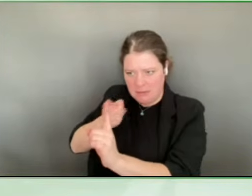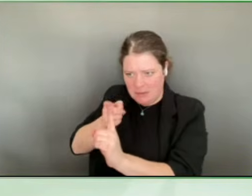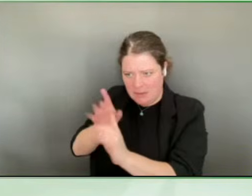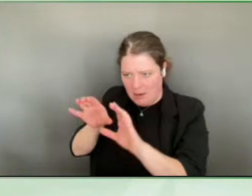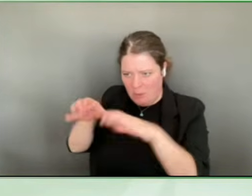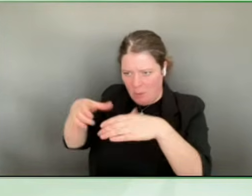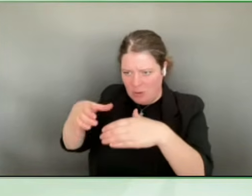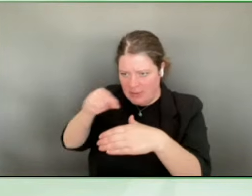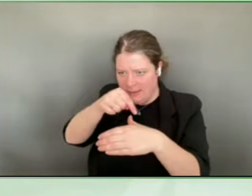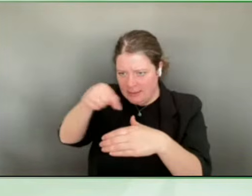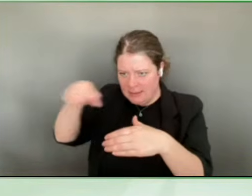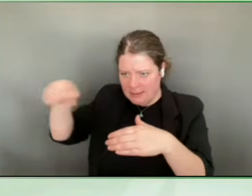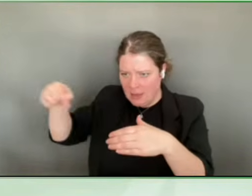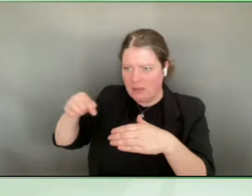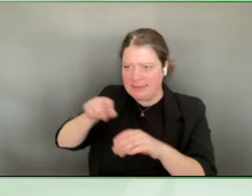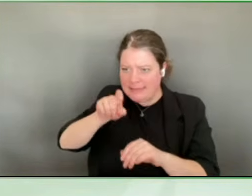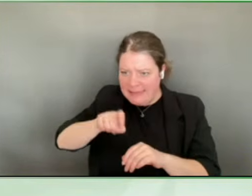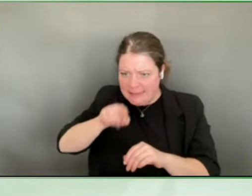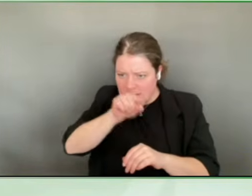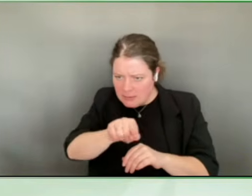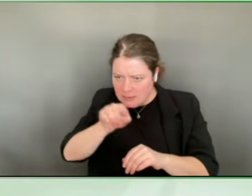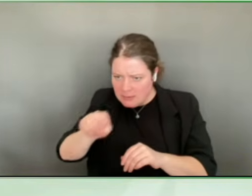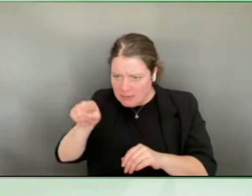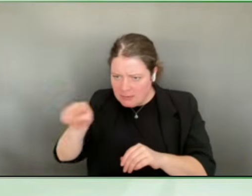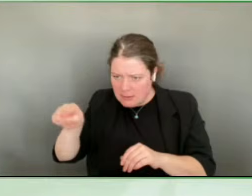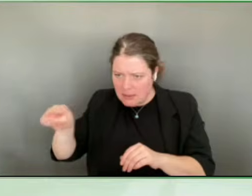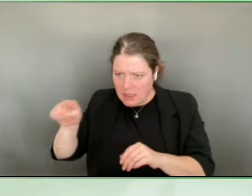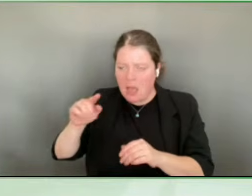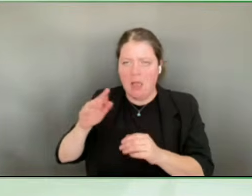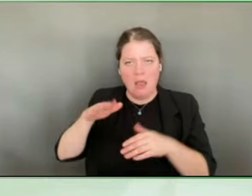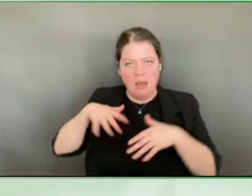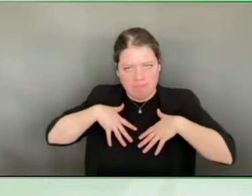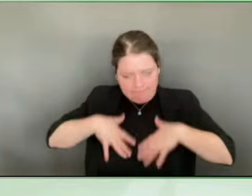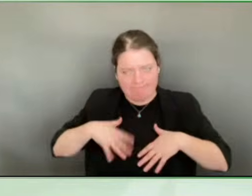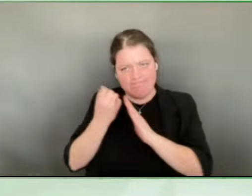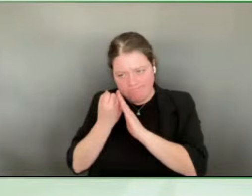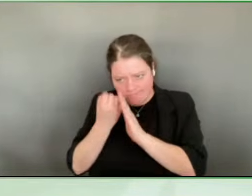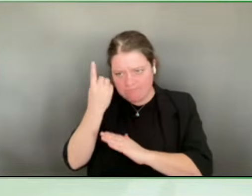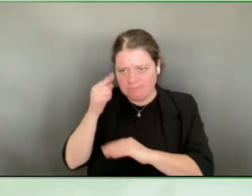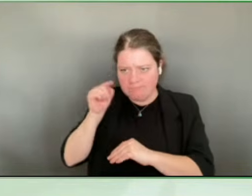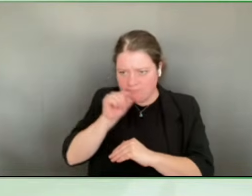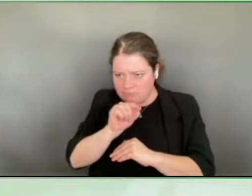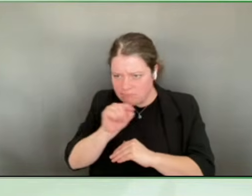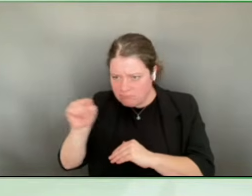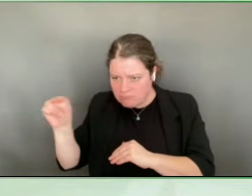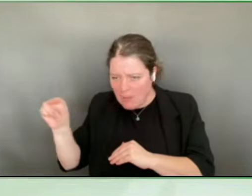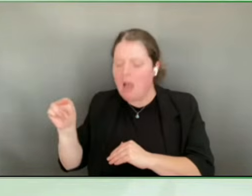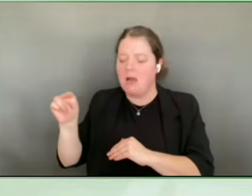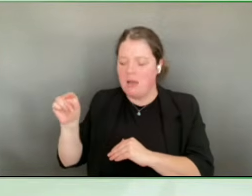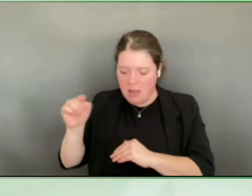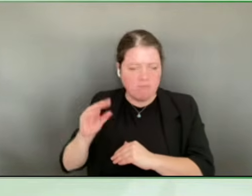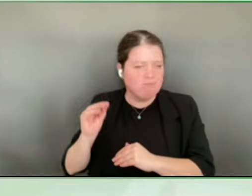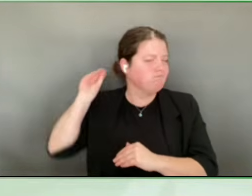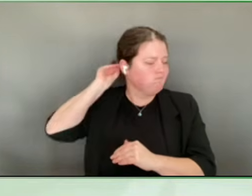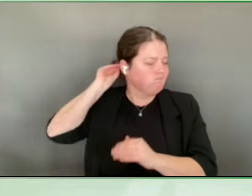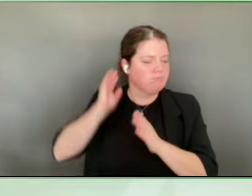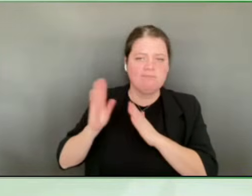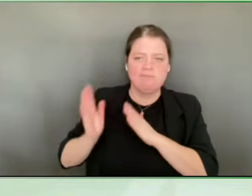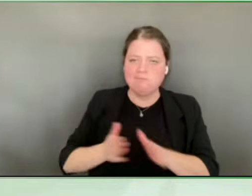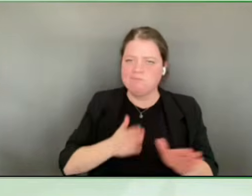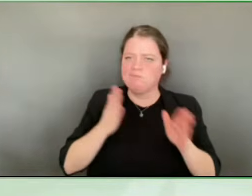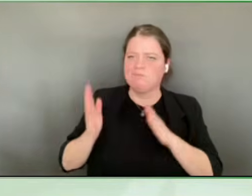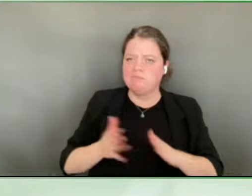person's needs and really reflecting and ensuring that they have that individual thing that they need to help them